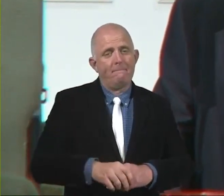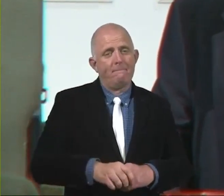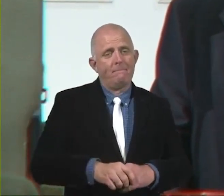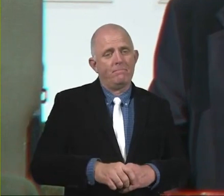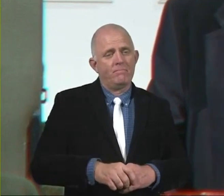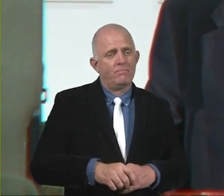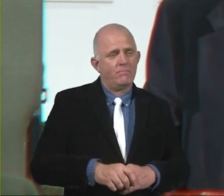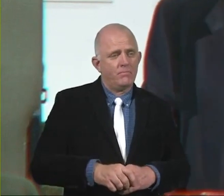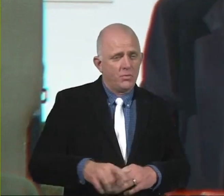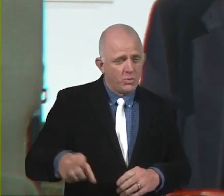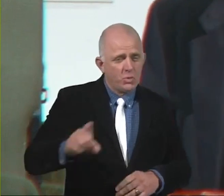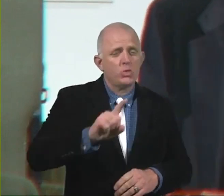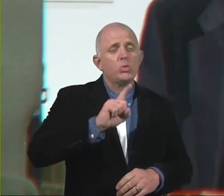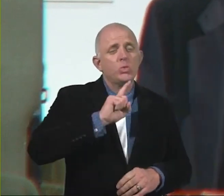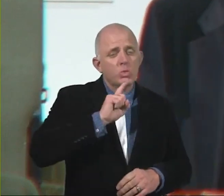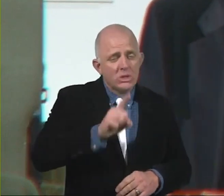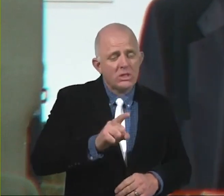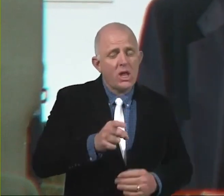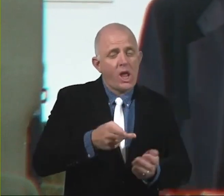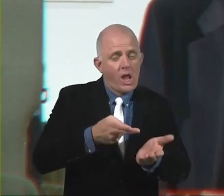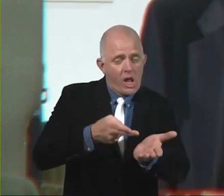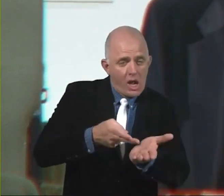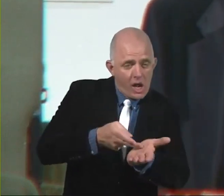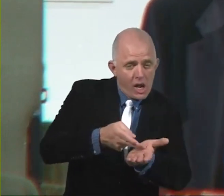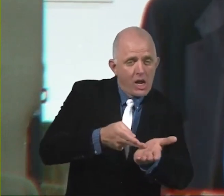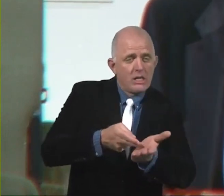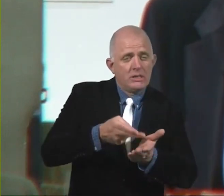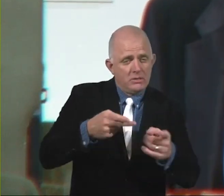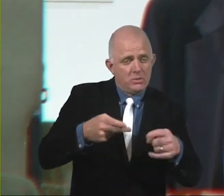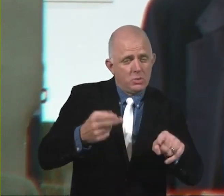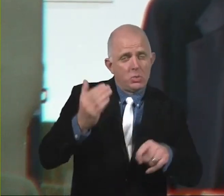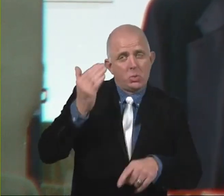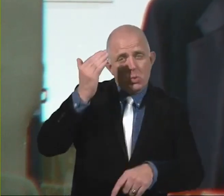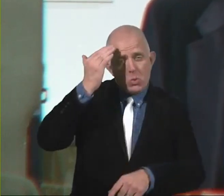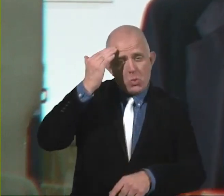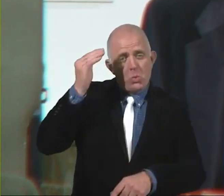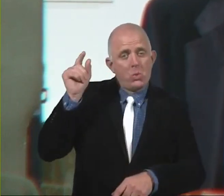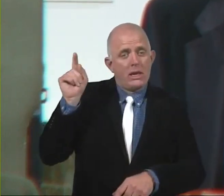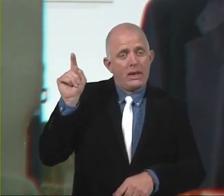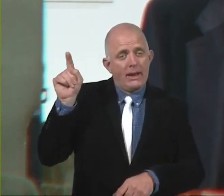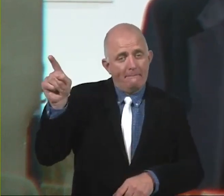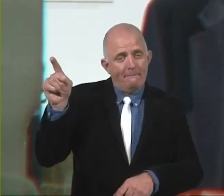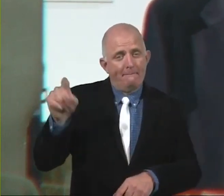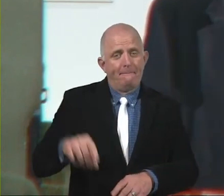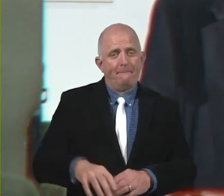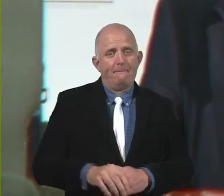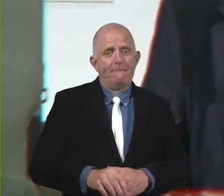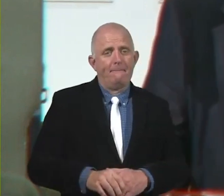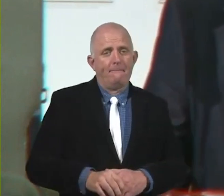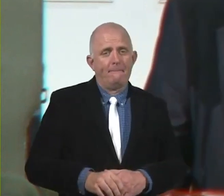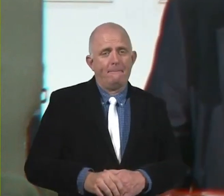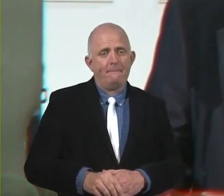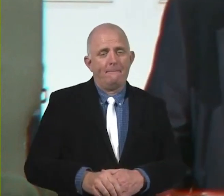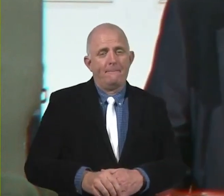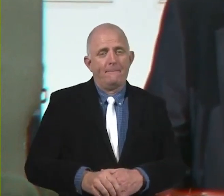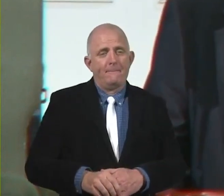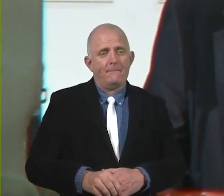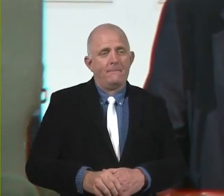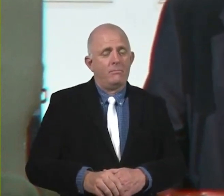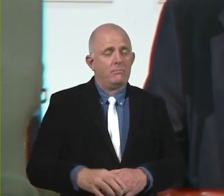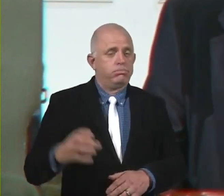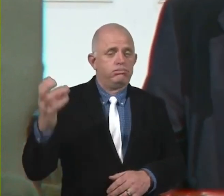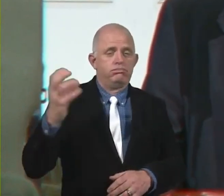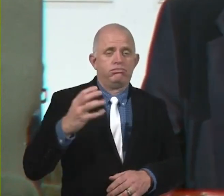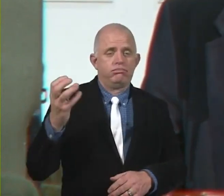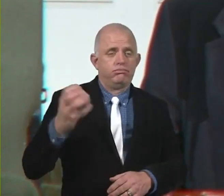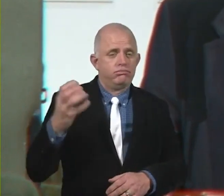Do you really, honestly know him? And then he really rips the cloth.